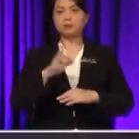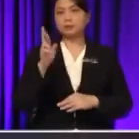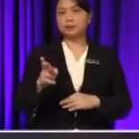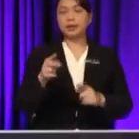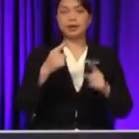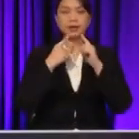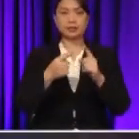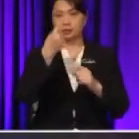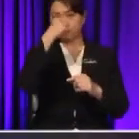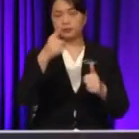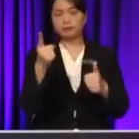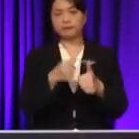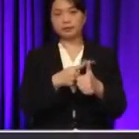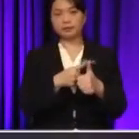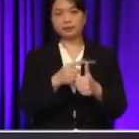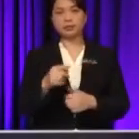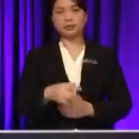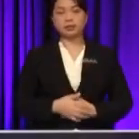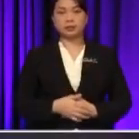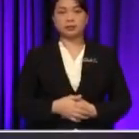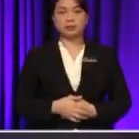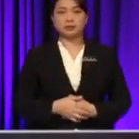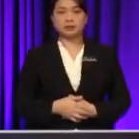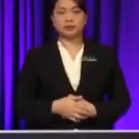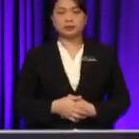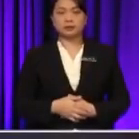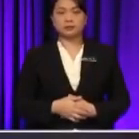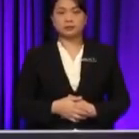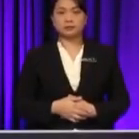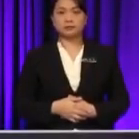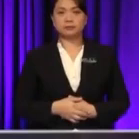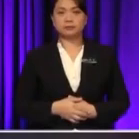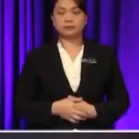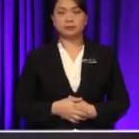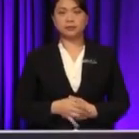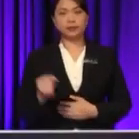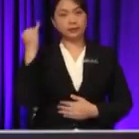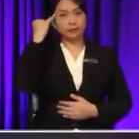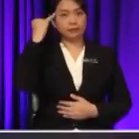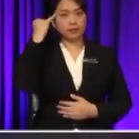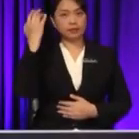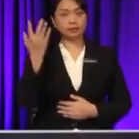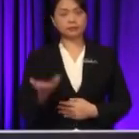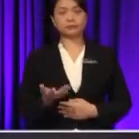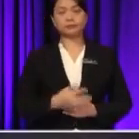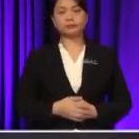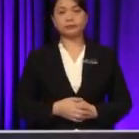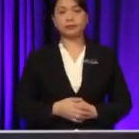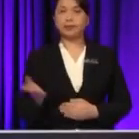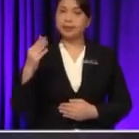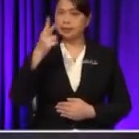Okay, for the first part, main part one, which is the first main idea, this is written by Irfan. Okay, so let's